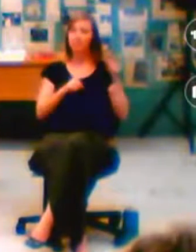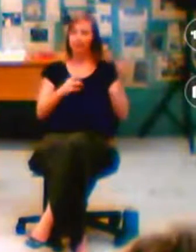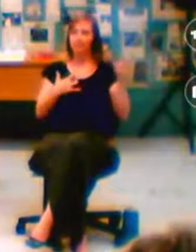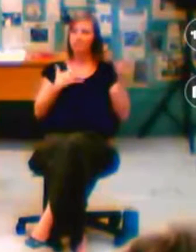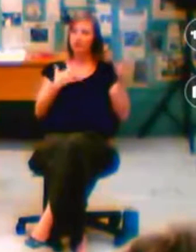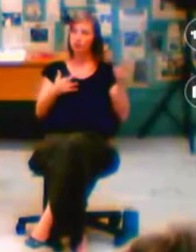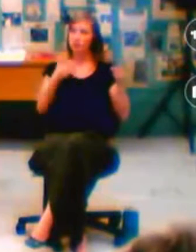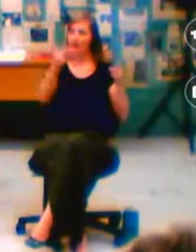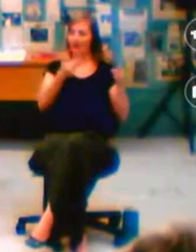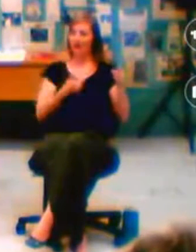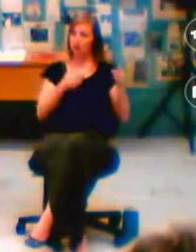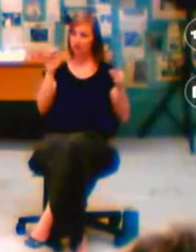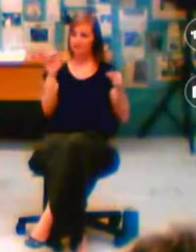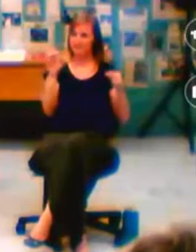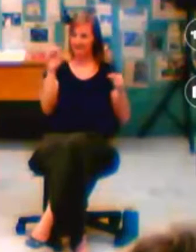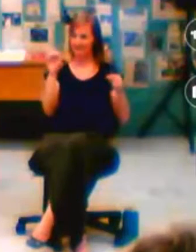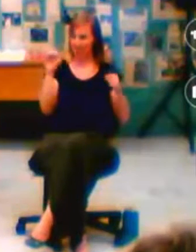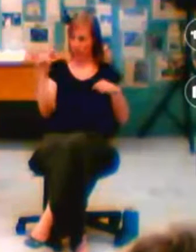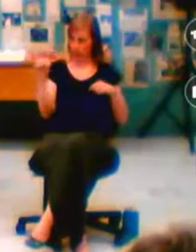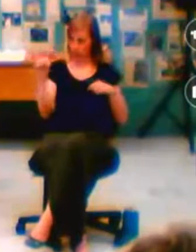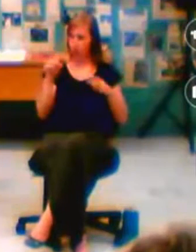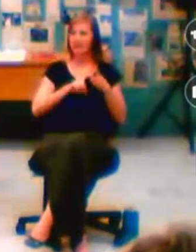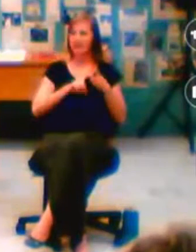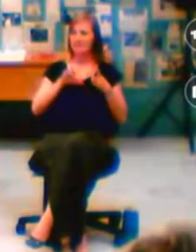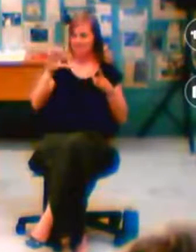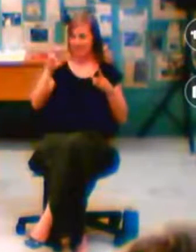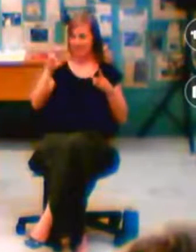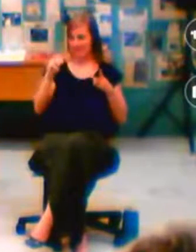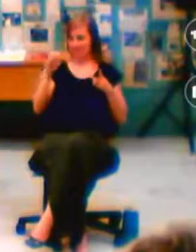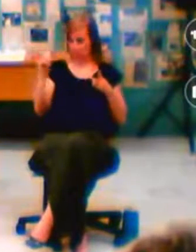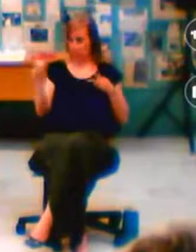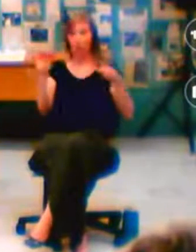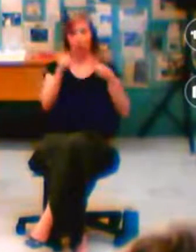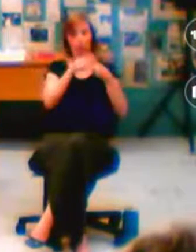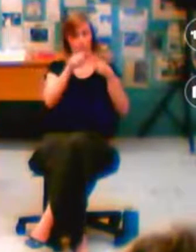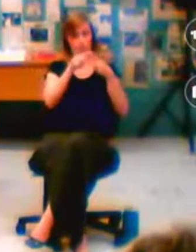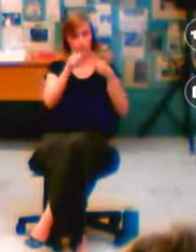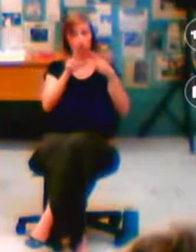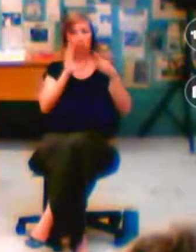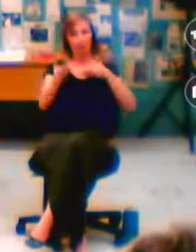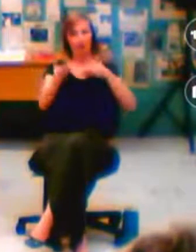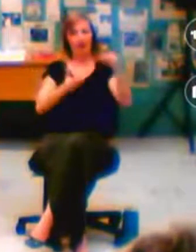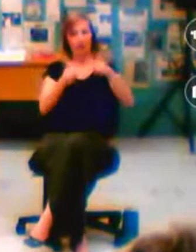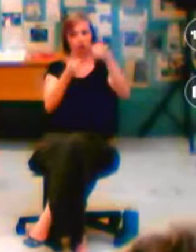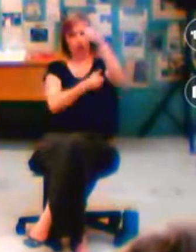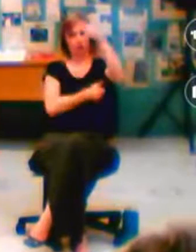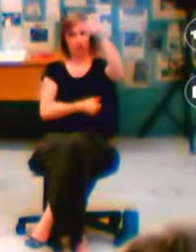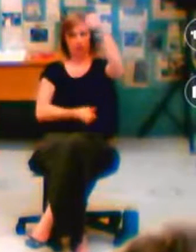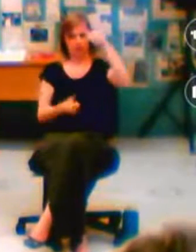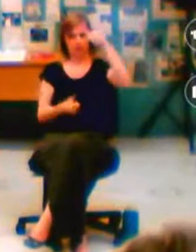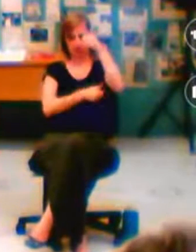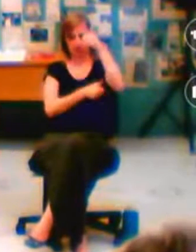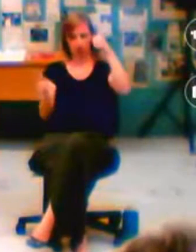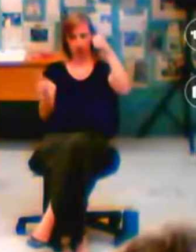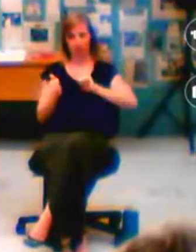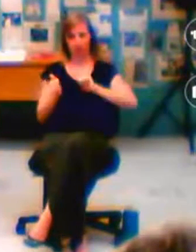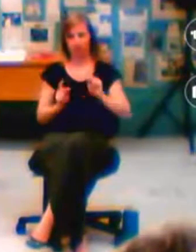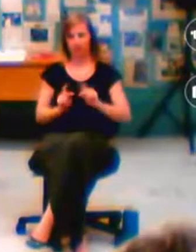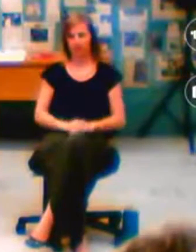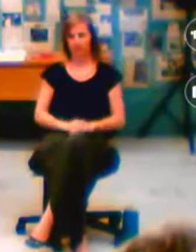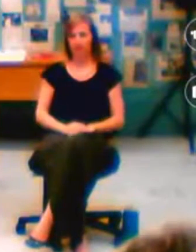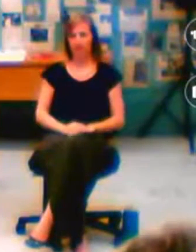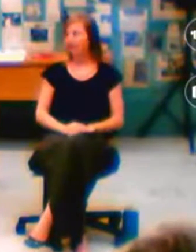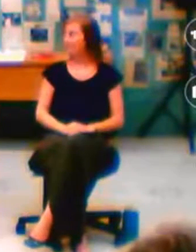overhiring all those other functionaries? Technically the board of directors, but generally what happens is they hire